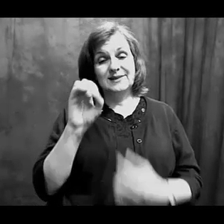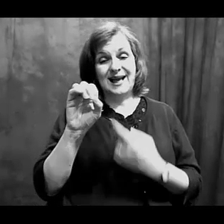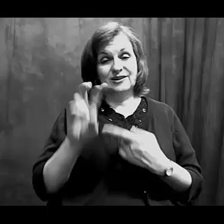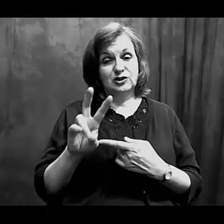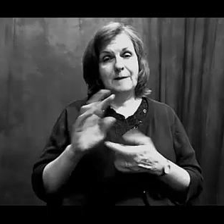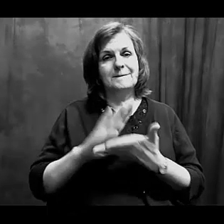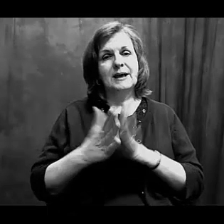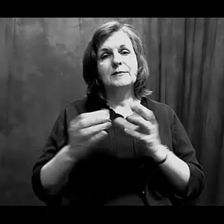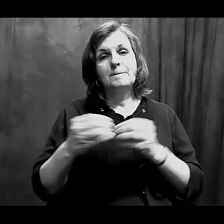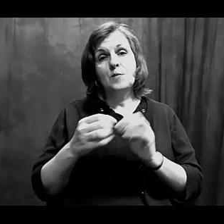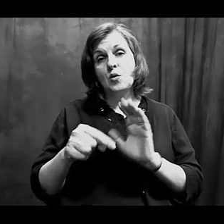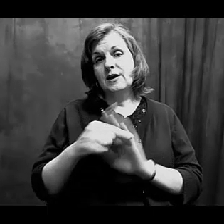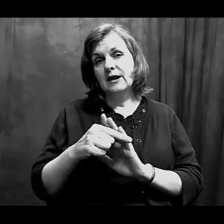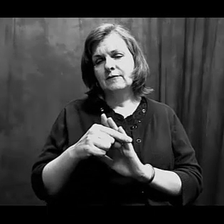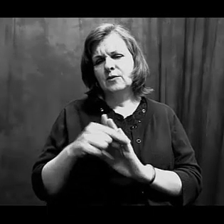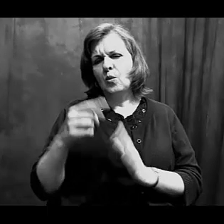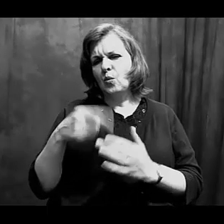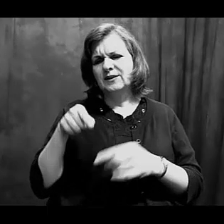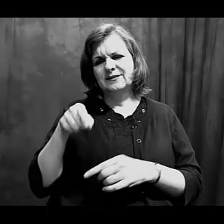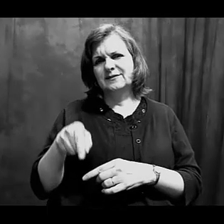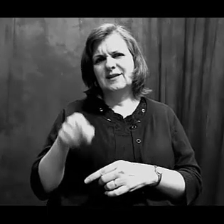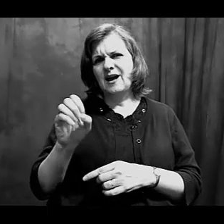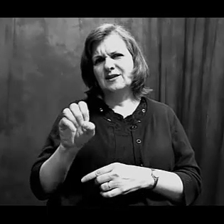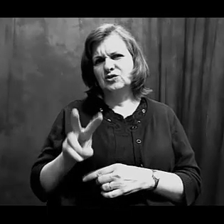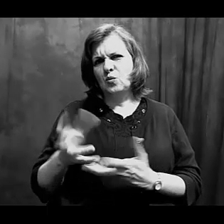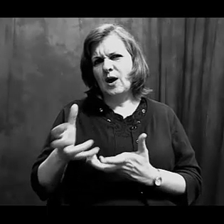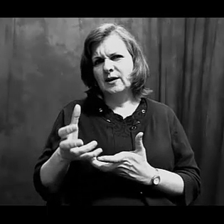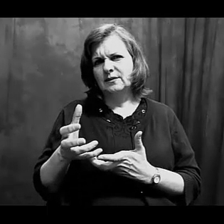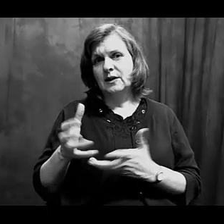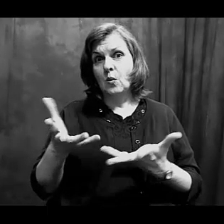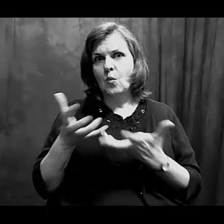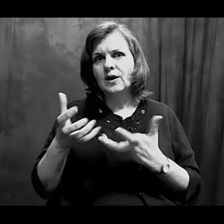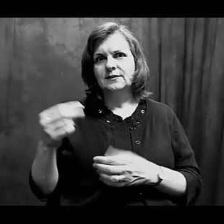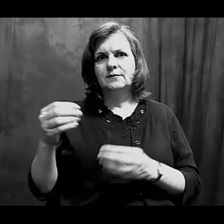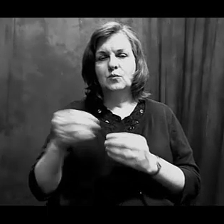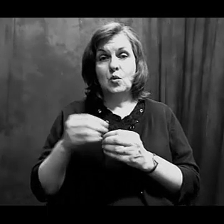Well, if I make oxygen more negative, what does it want?